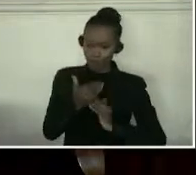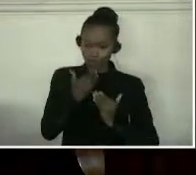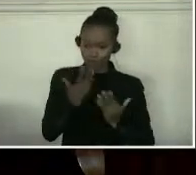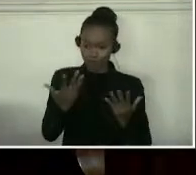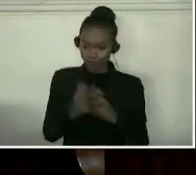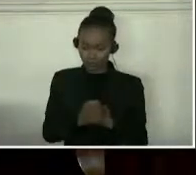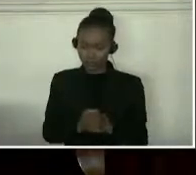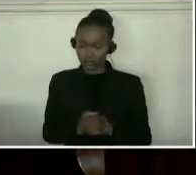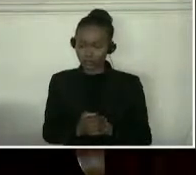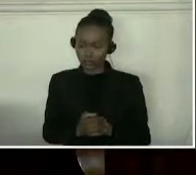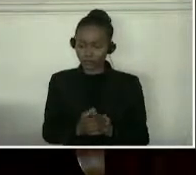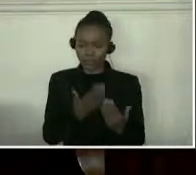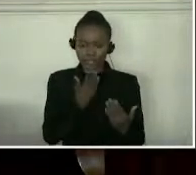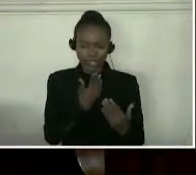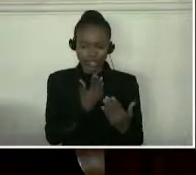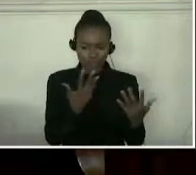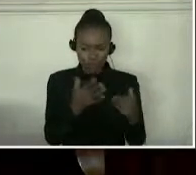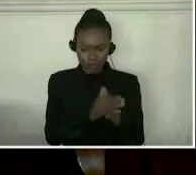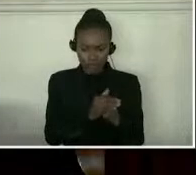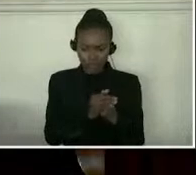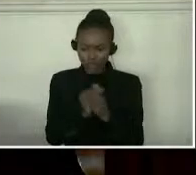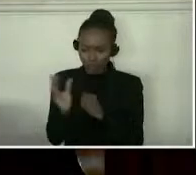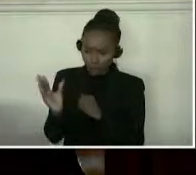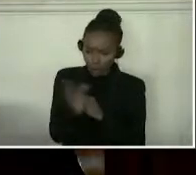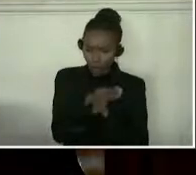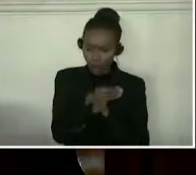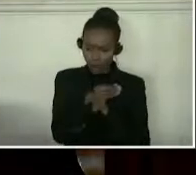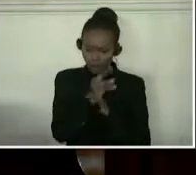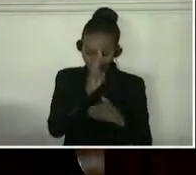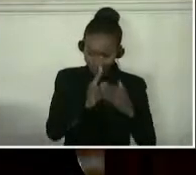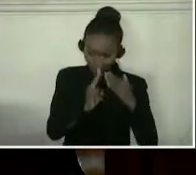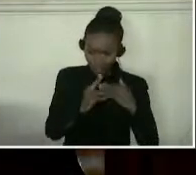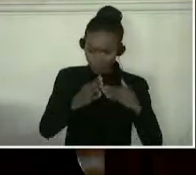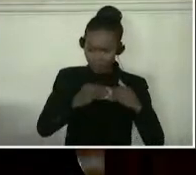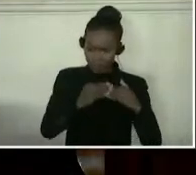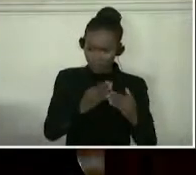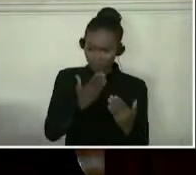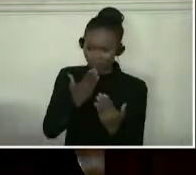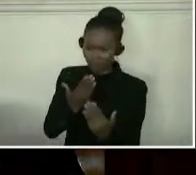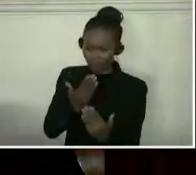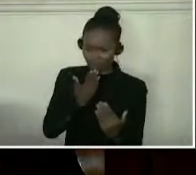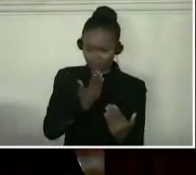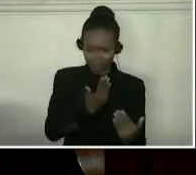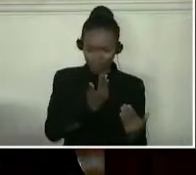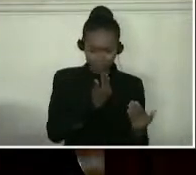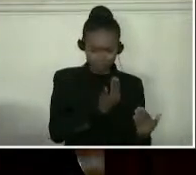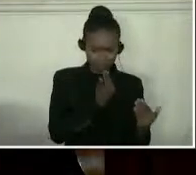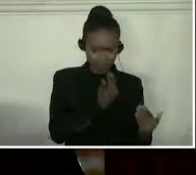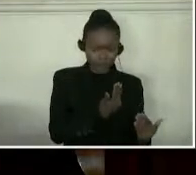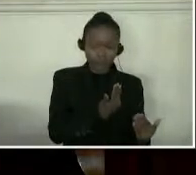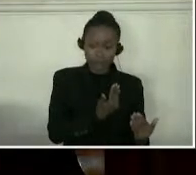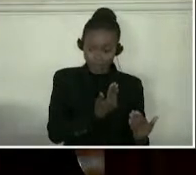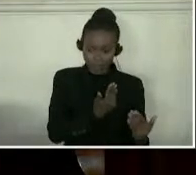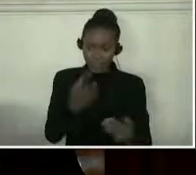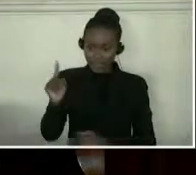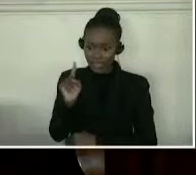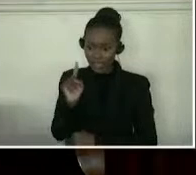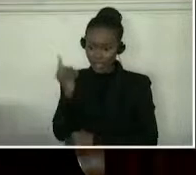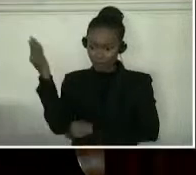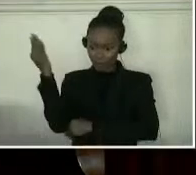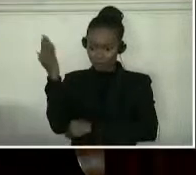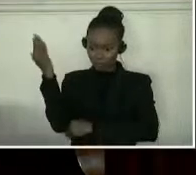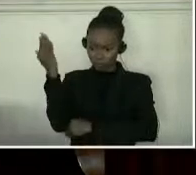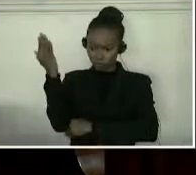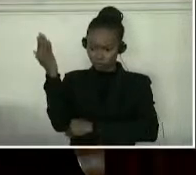thank you very much to all the honorable members that have made their way to the podium and debated